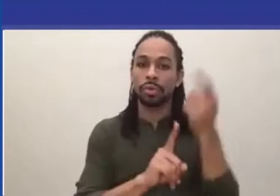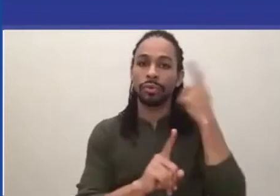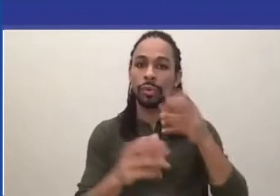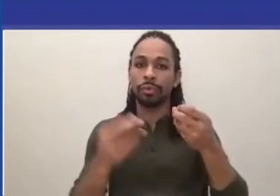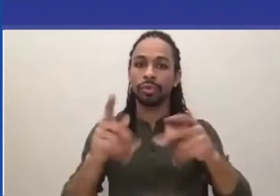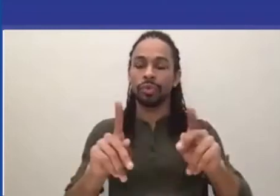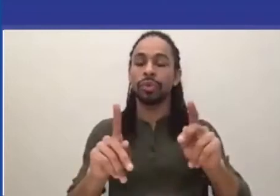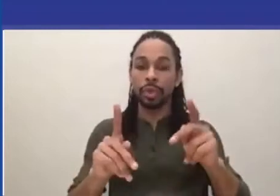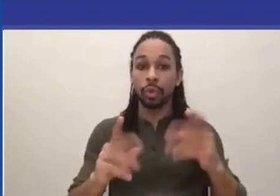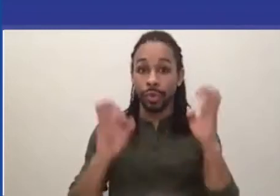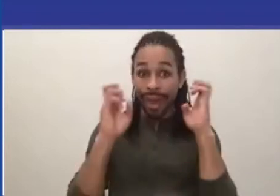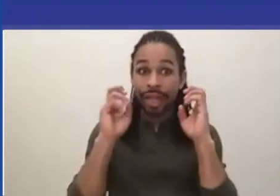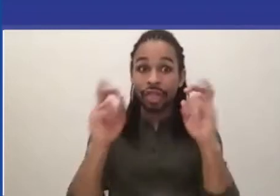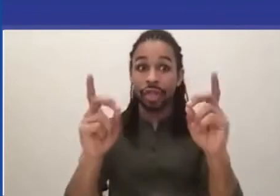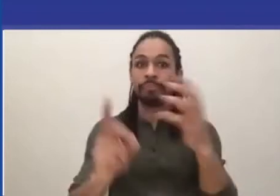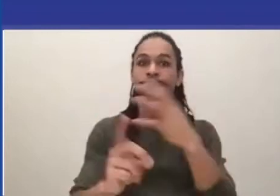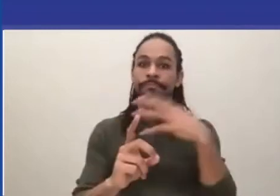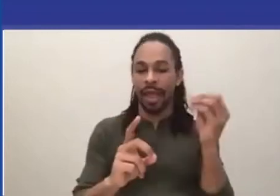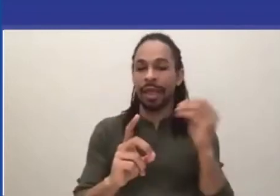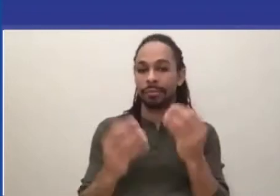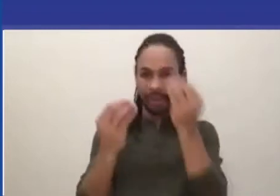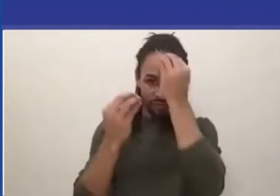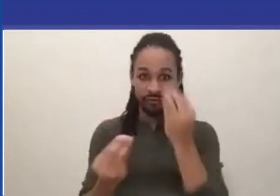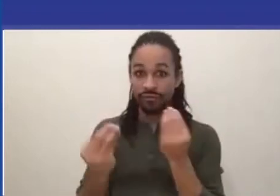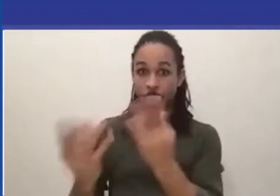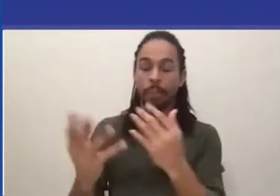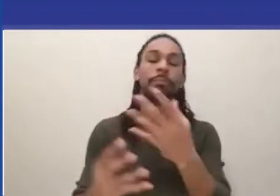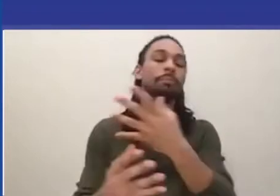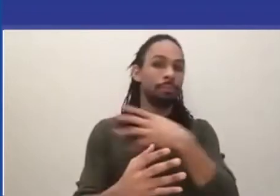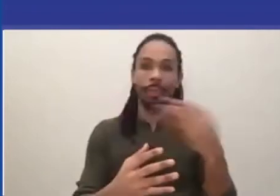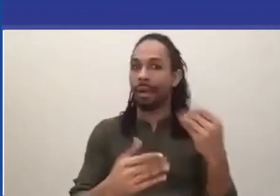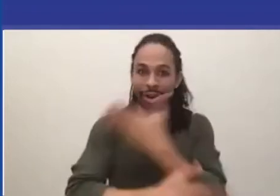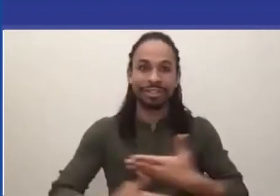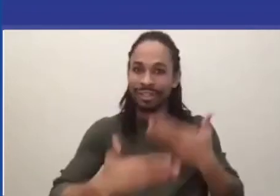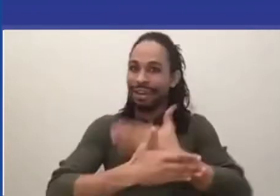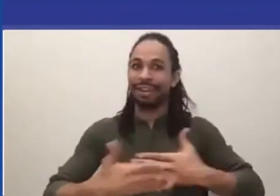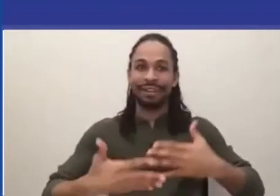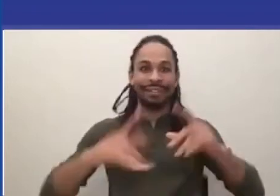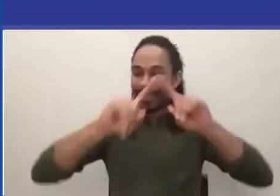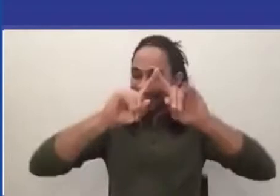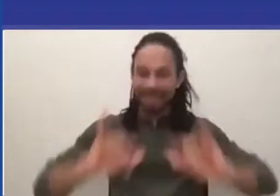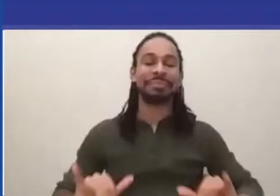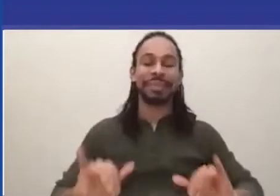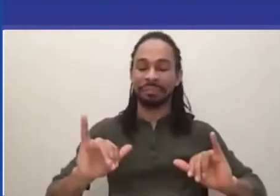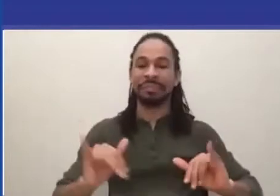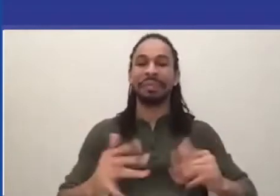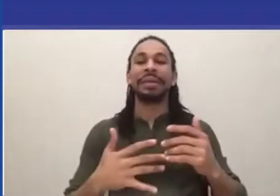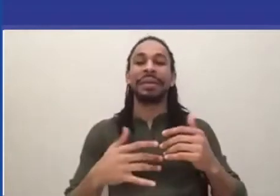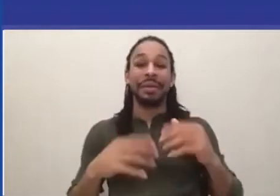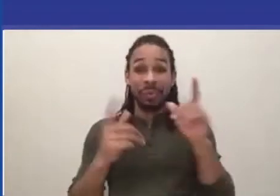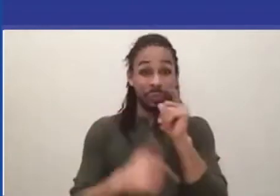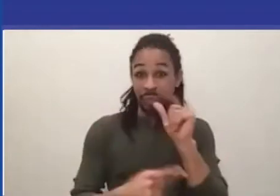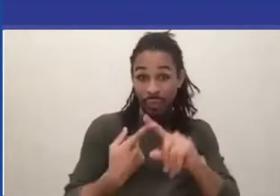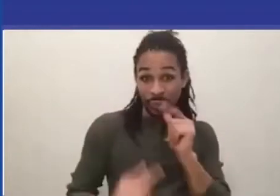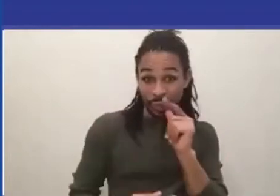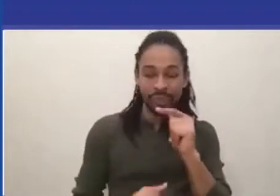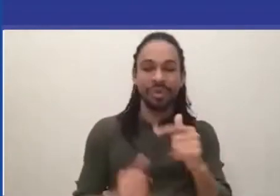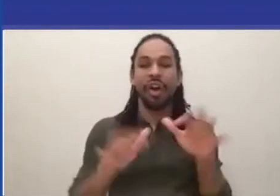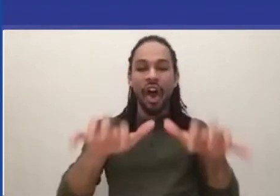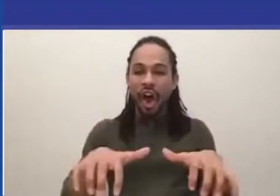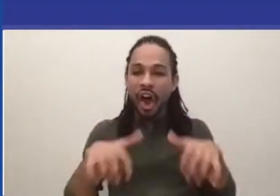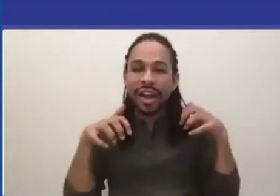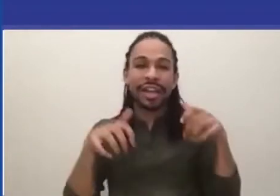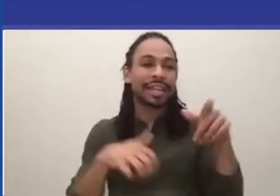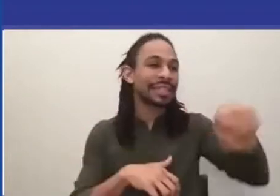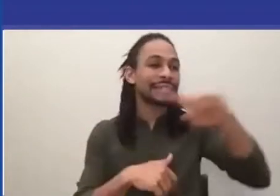time, audiences of many colors, creeds, whatever you want to call yourselves. We are here